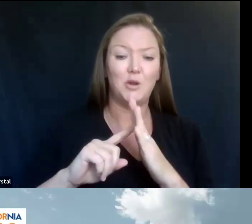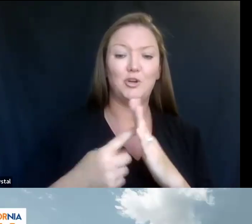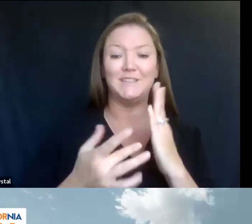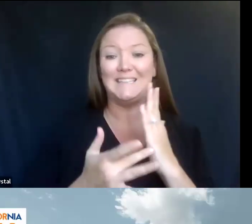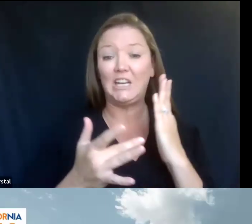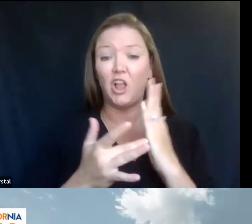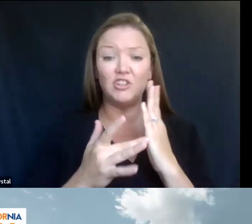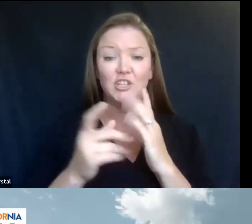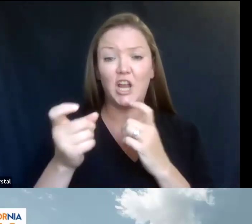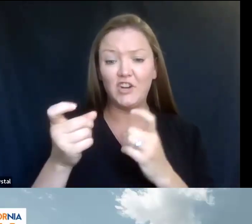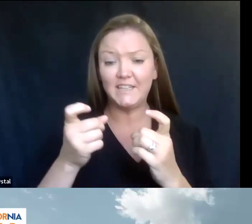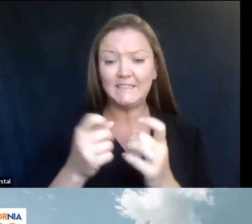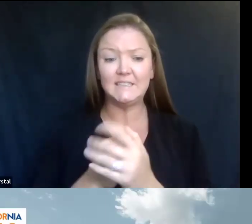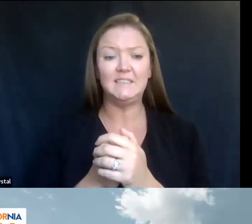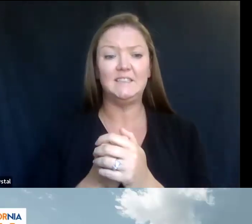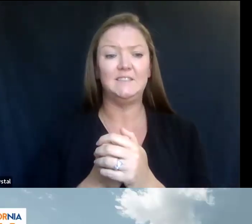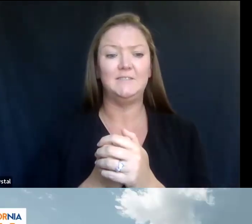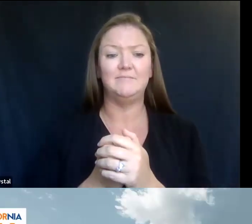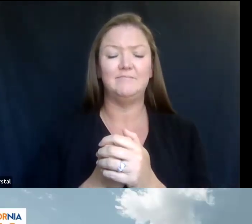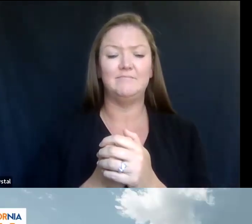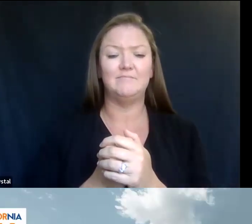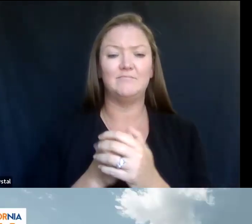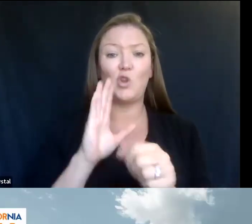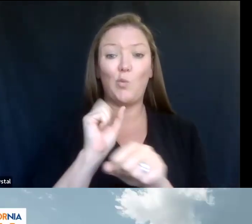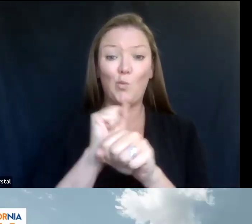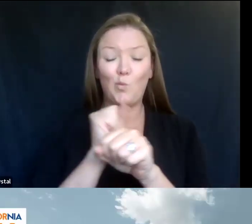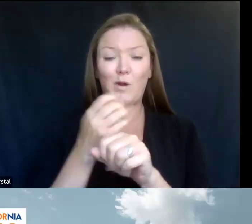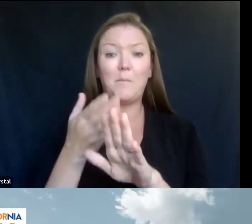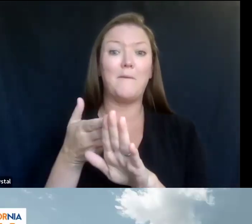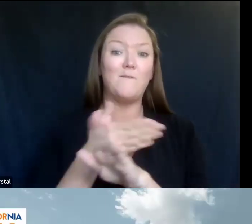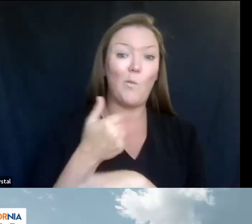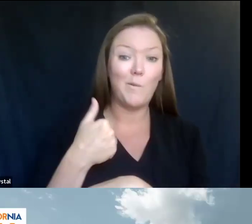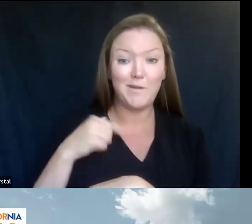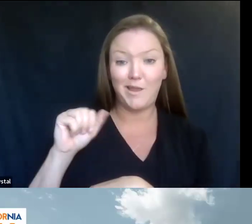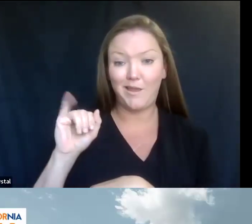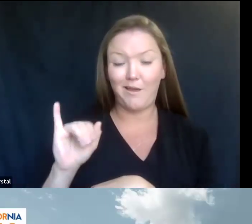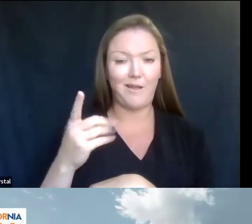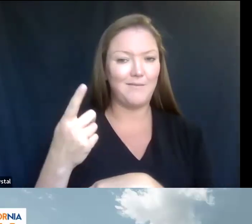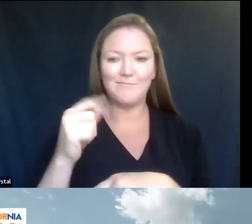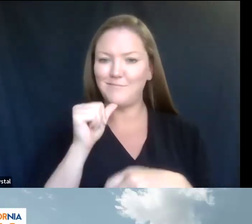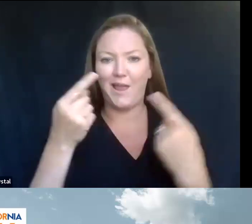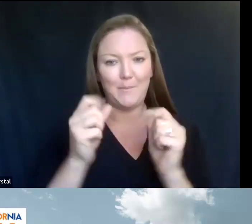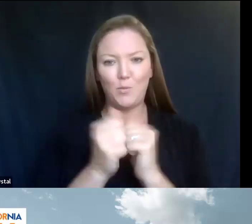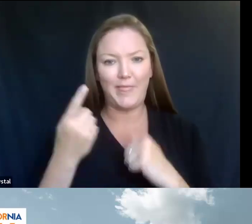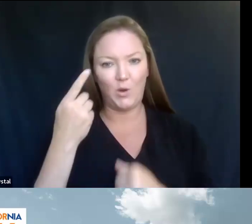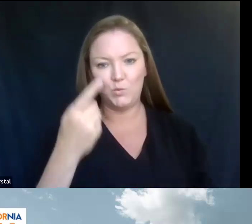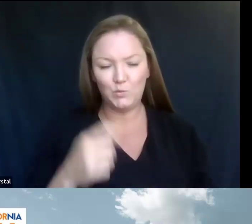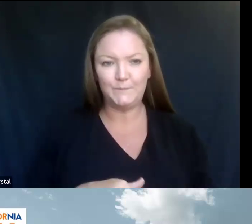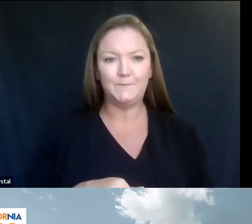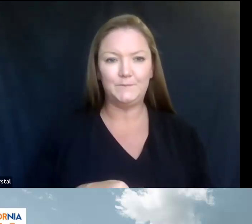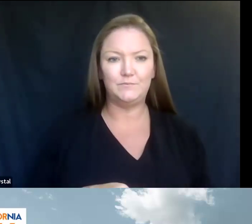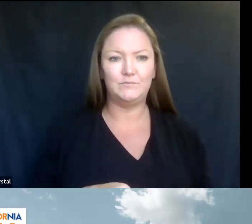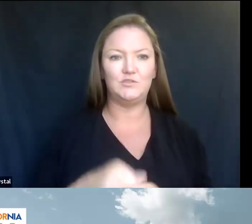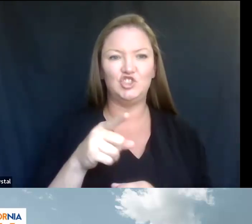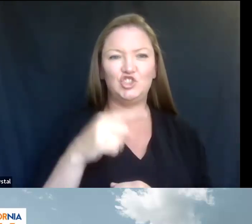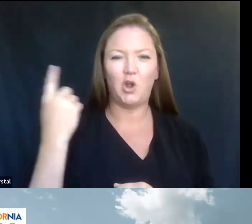that even just not just during my time, but even before me on AI wouldn't have happened without Katie. And she's just always